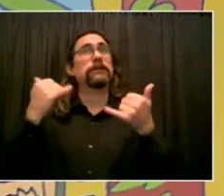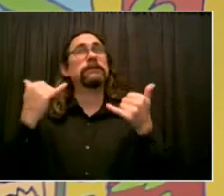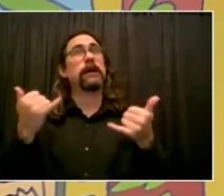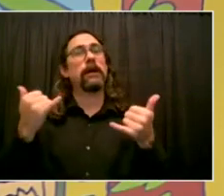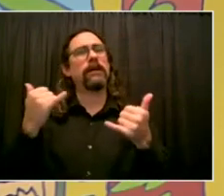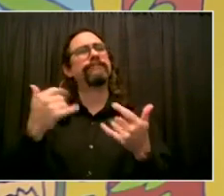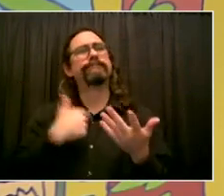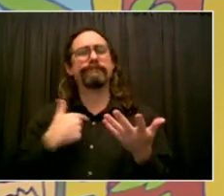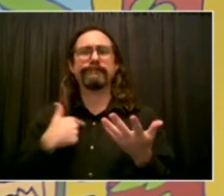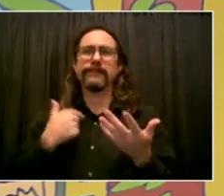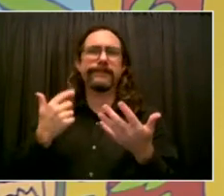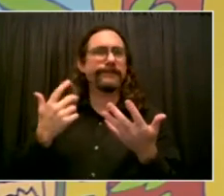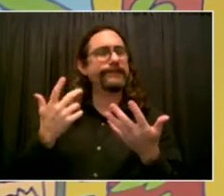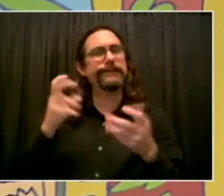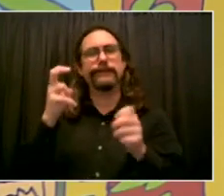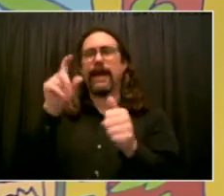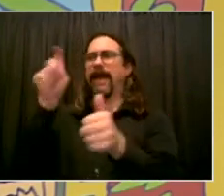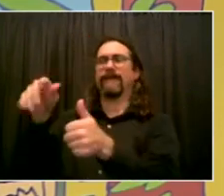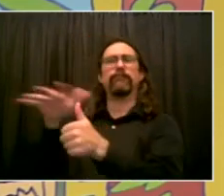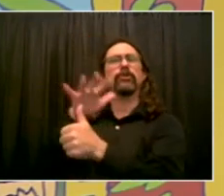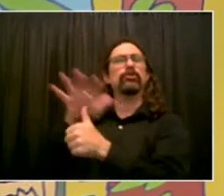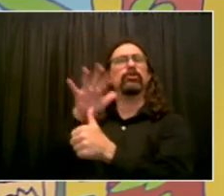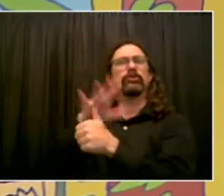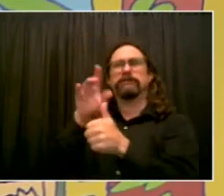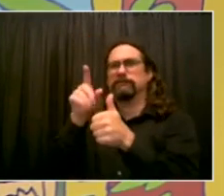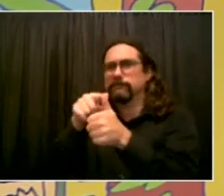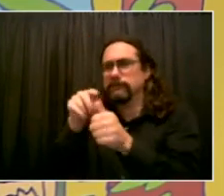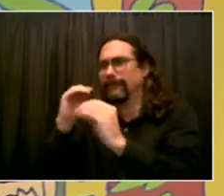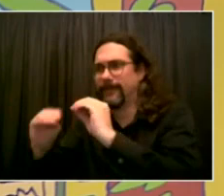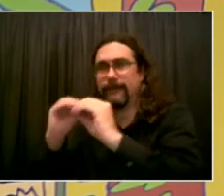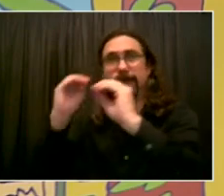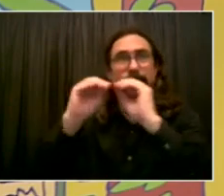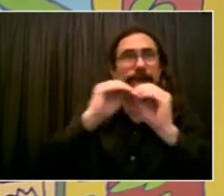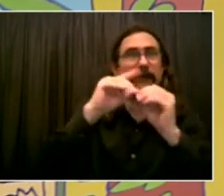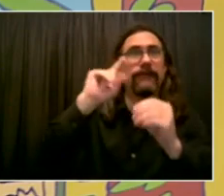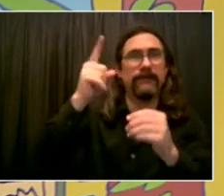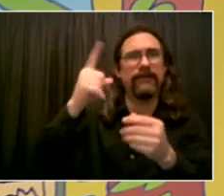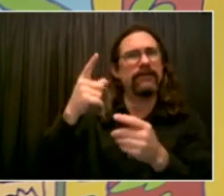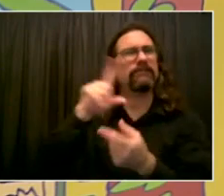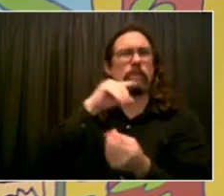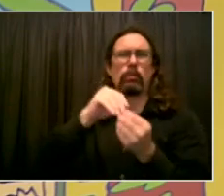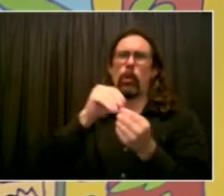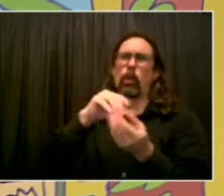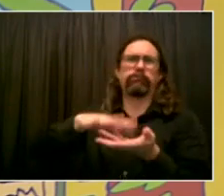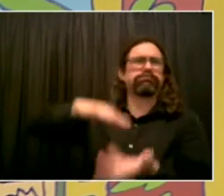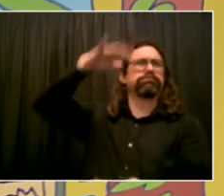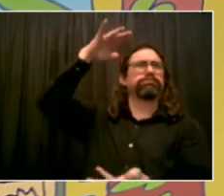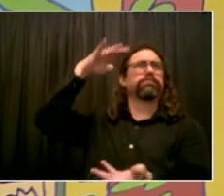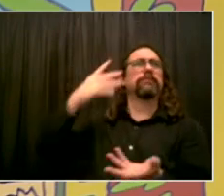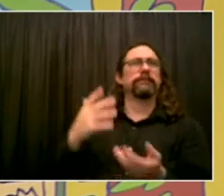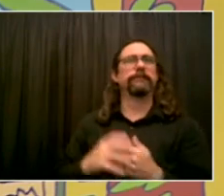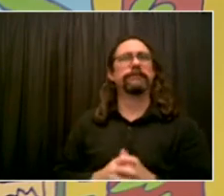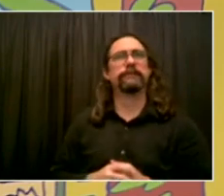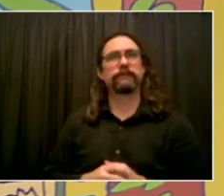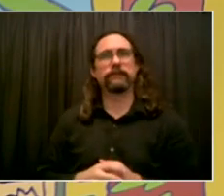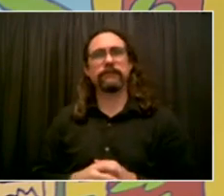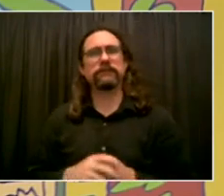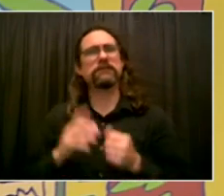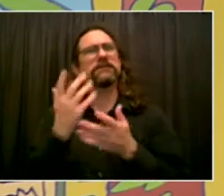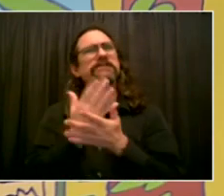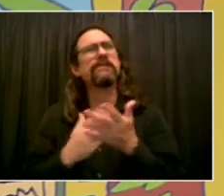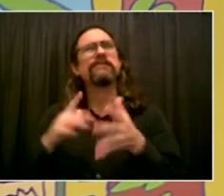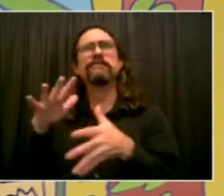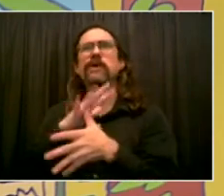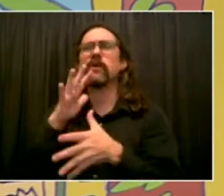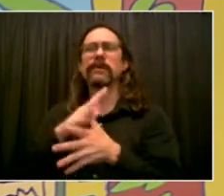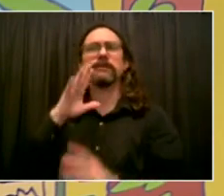the beginning of my time as mayor. And I think it bothers residents of NYCHA a lot when you have those big sidewalk sheds, those